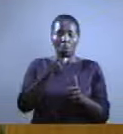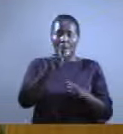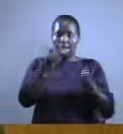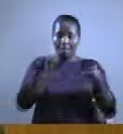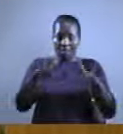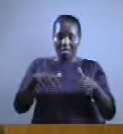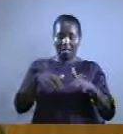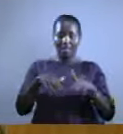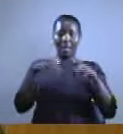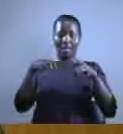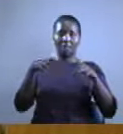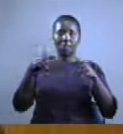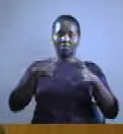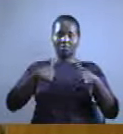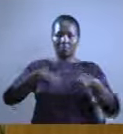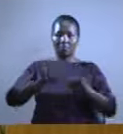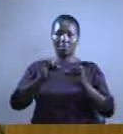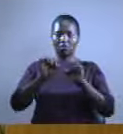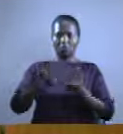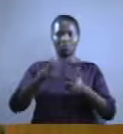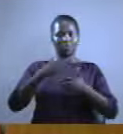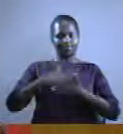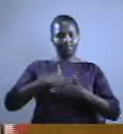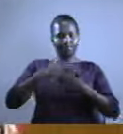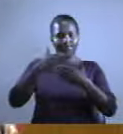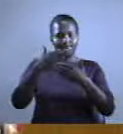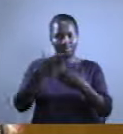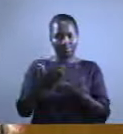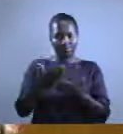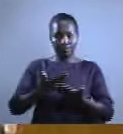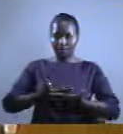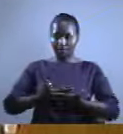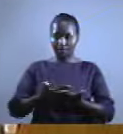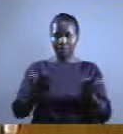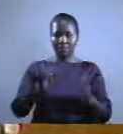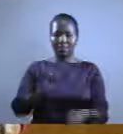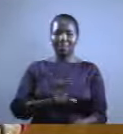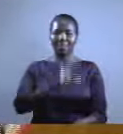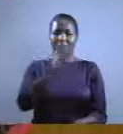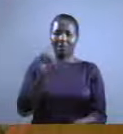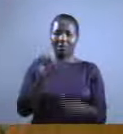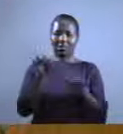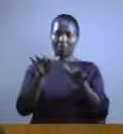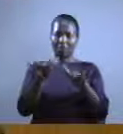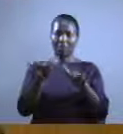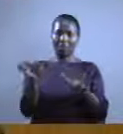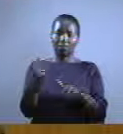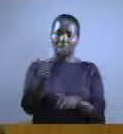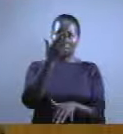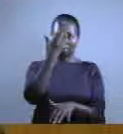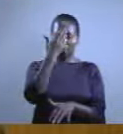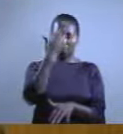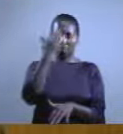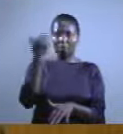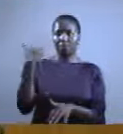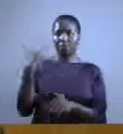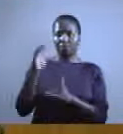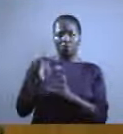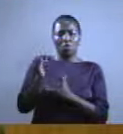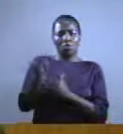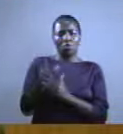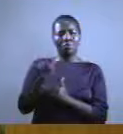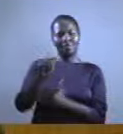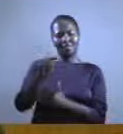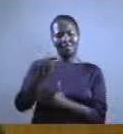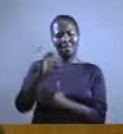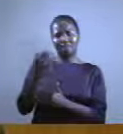I therefore, Honorable Chairperson, would like to make the South Africans be aware that that conference which took place, the ANC